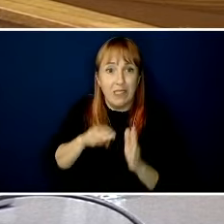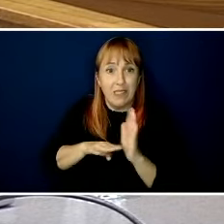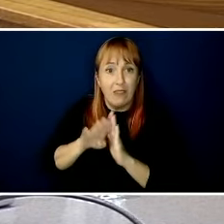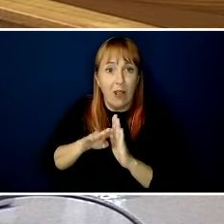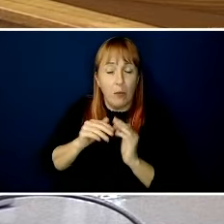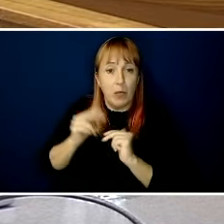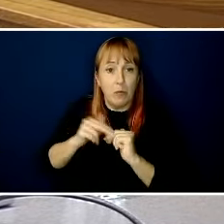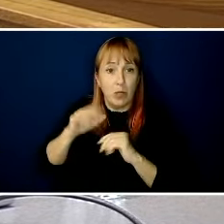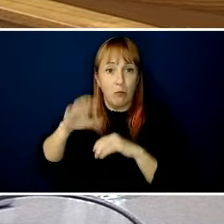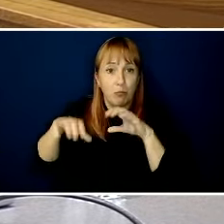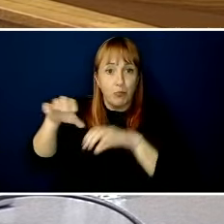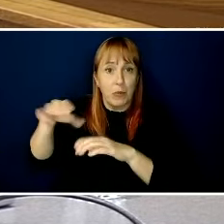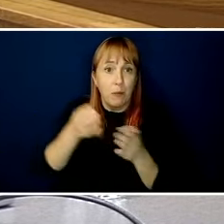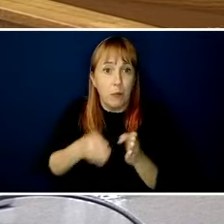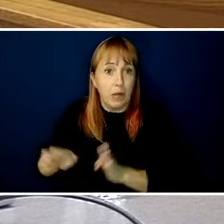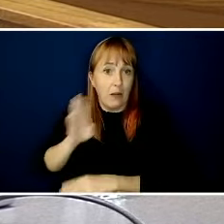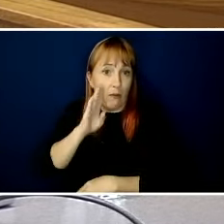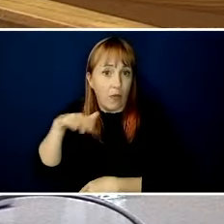that is planned.